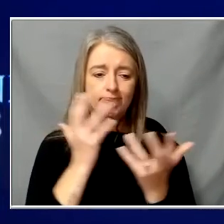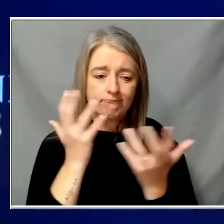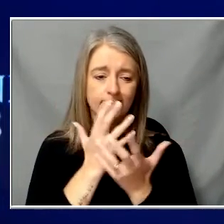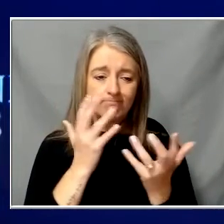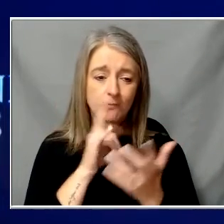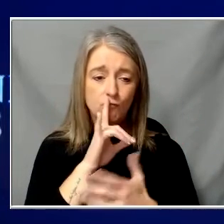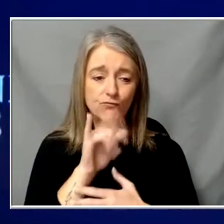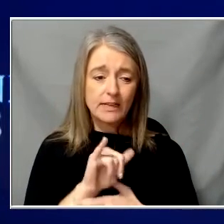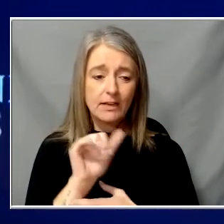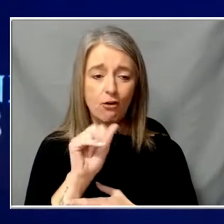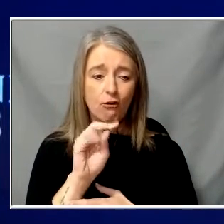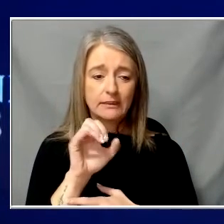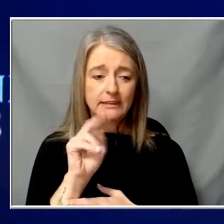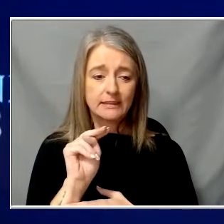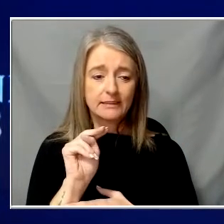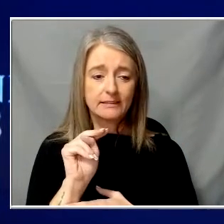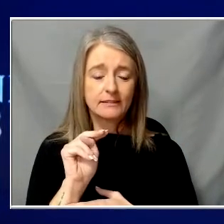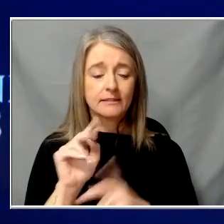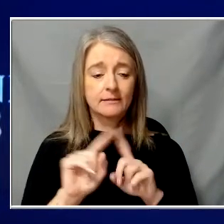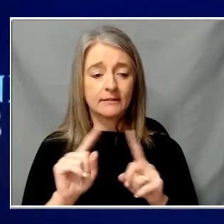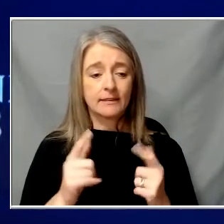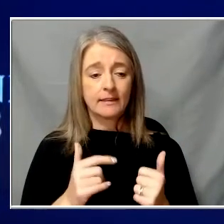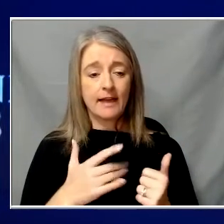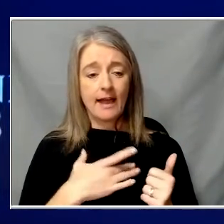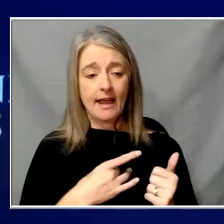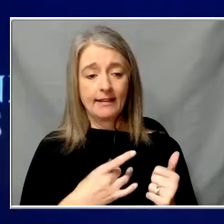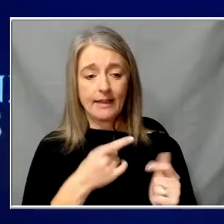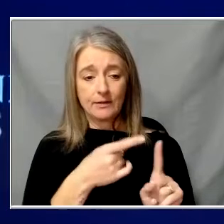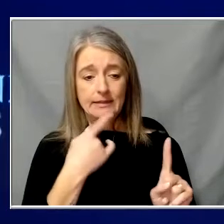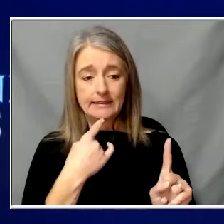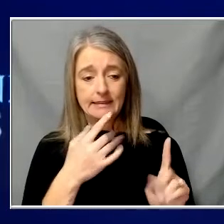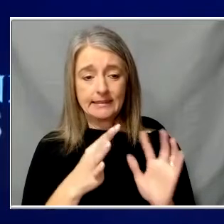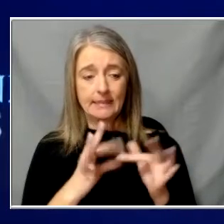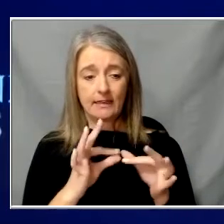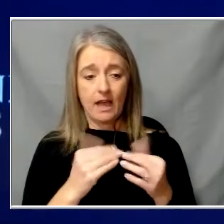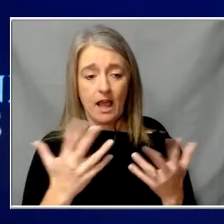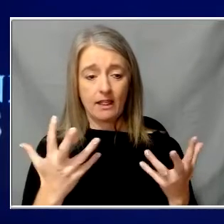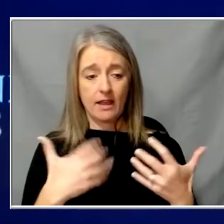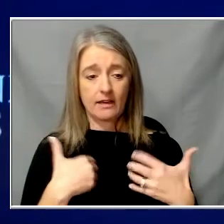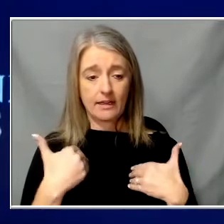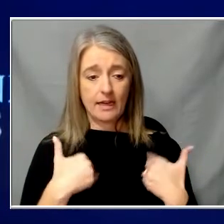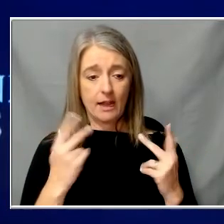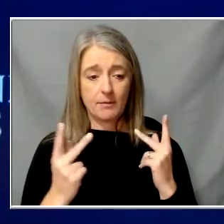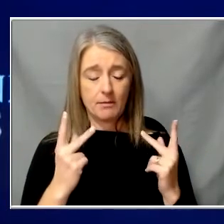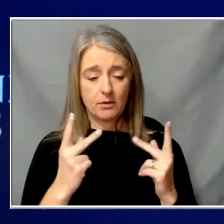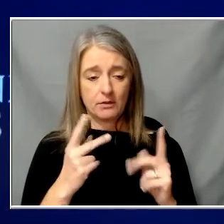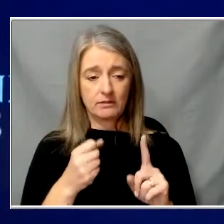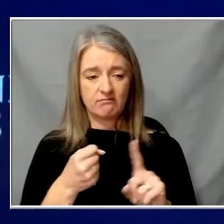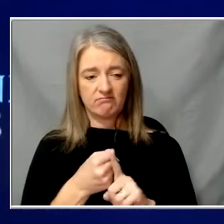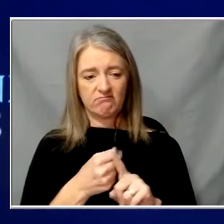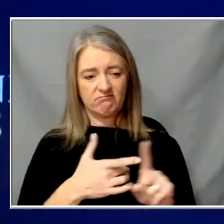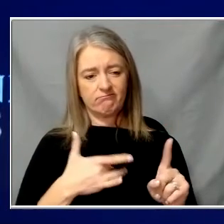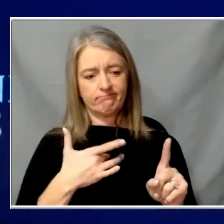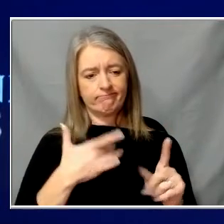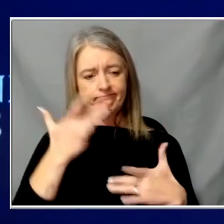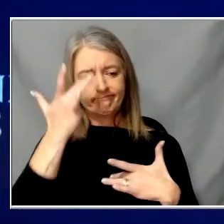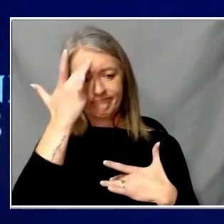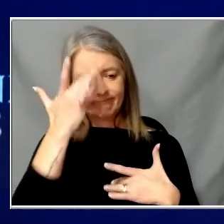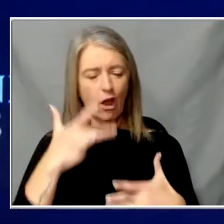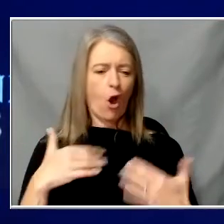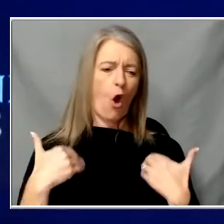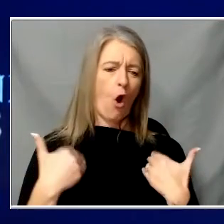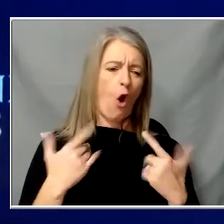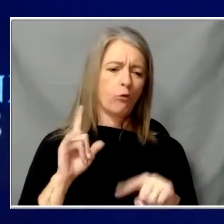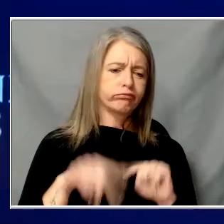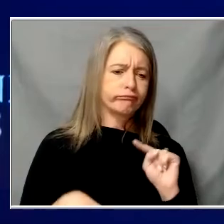But I like what Dr. Sun said. A lot of young people, when they have these subtle sort of symptoms, they're young and they think that it can't happen to